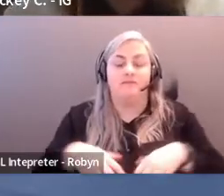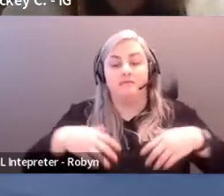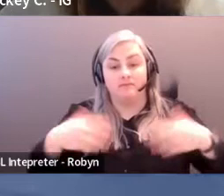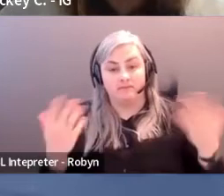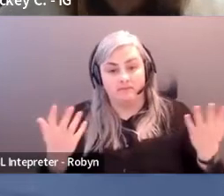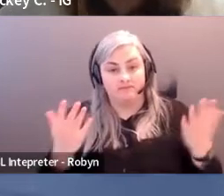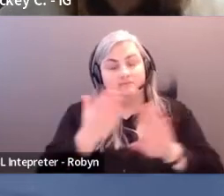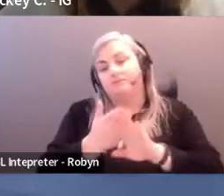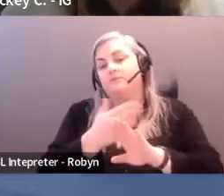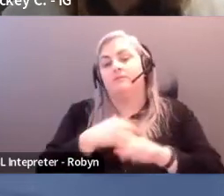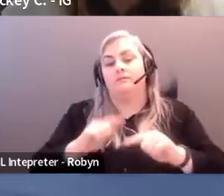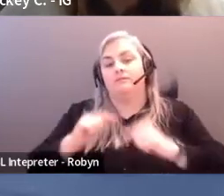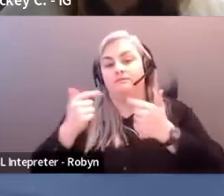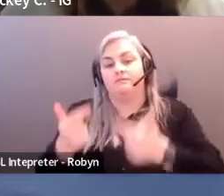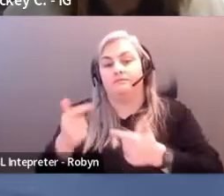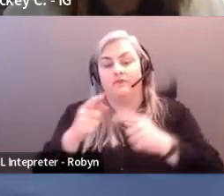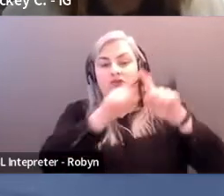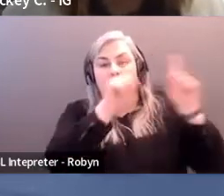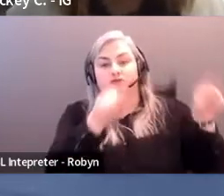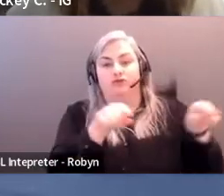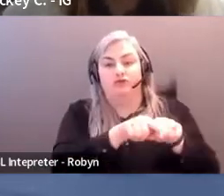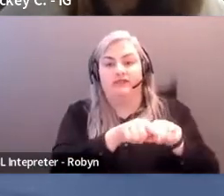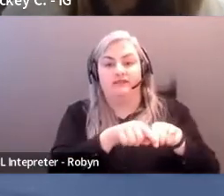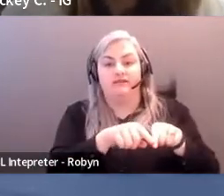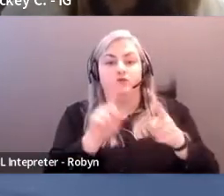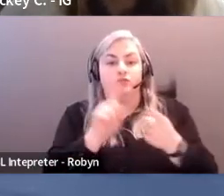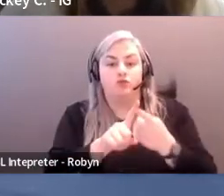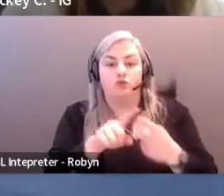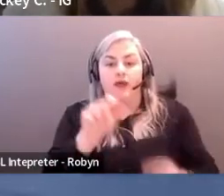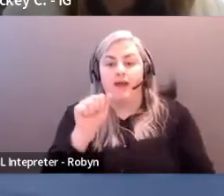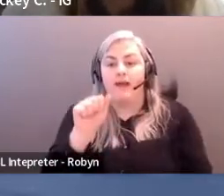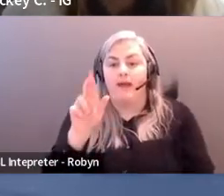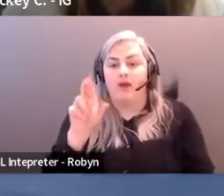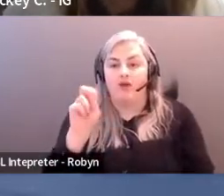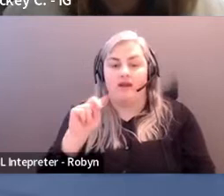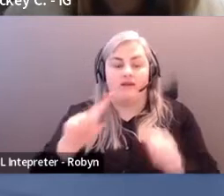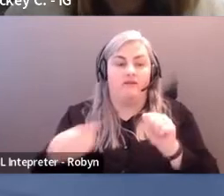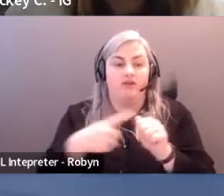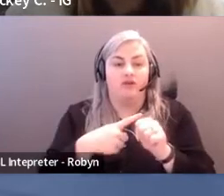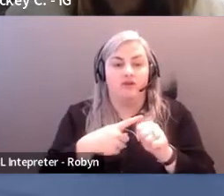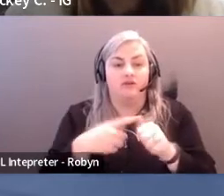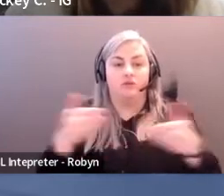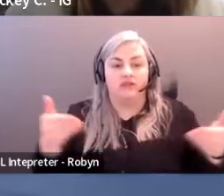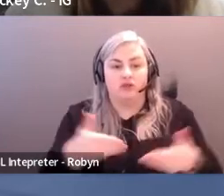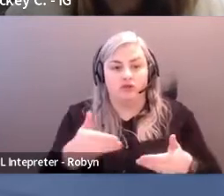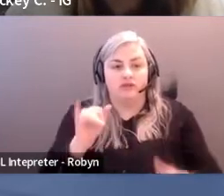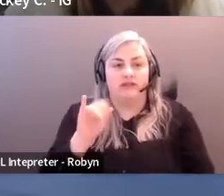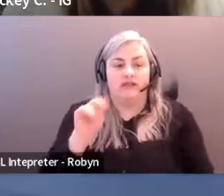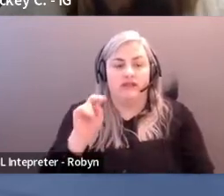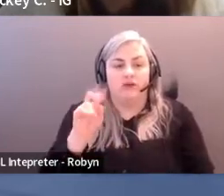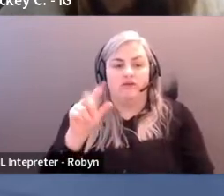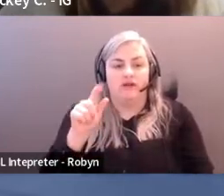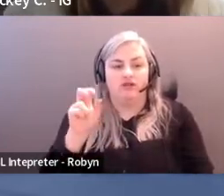before I hand over the screen officially to Erin, I would like to briefly introduce Innovation Guelph to you as well. Well, many of you on the call today